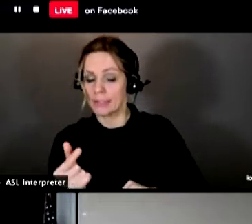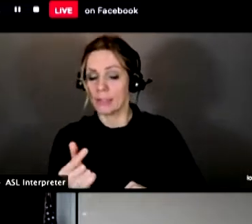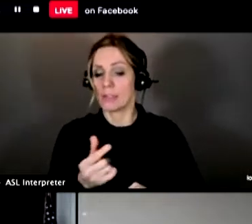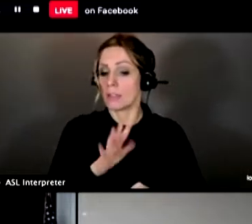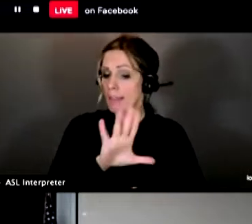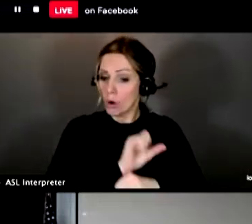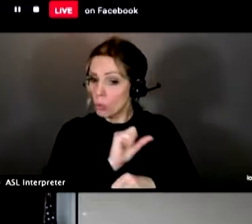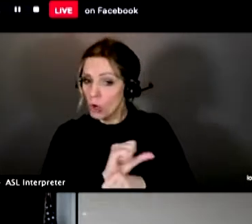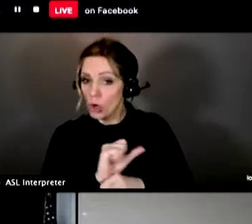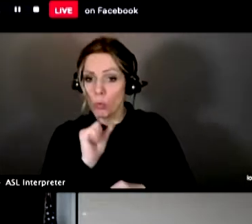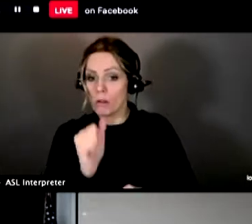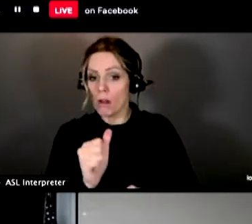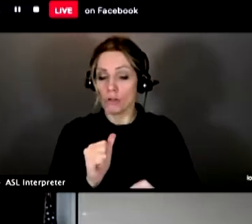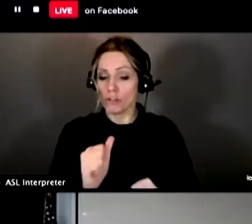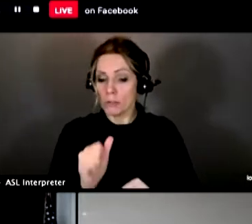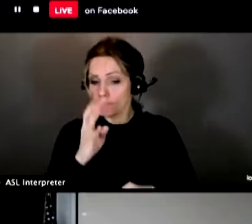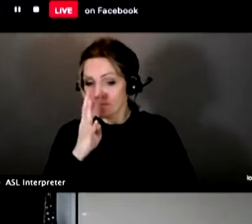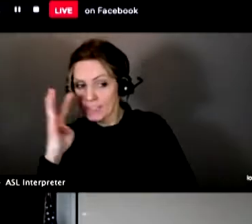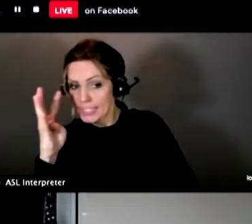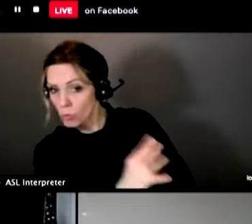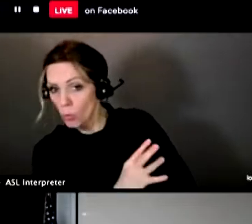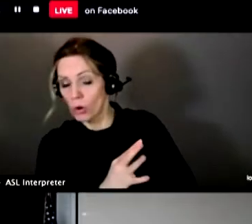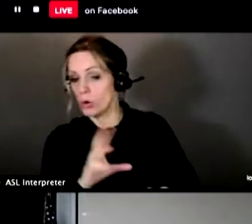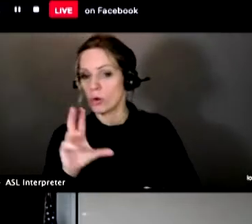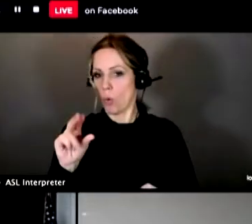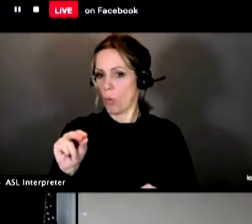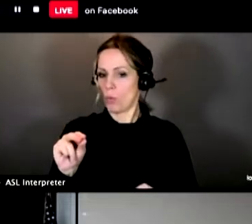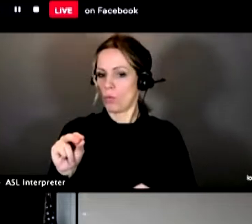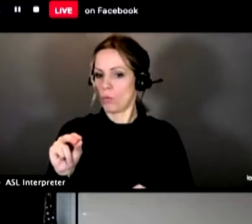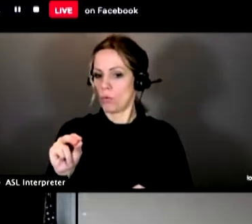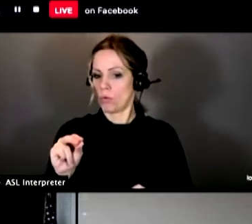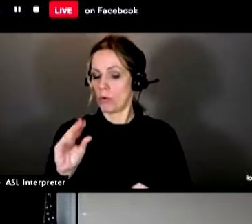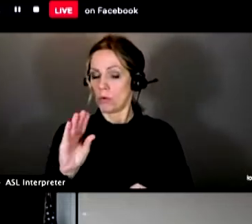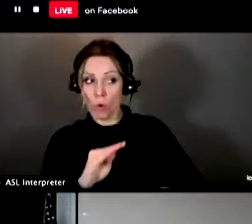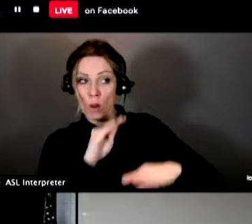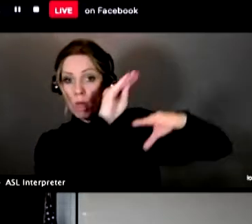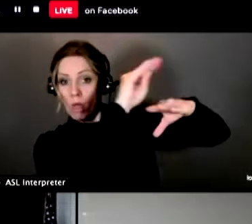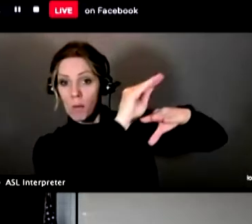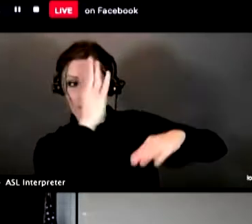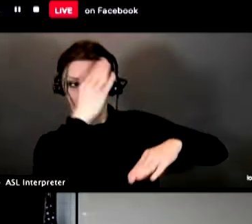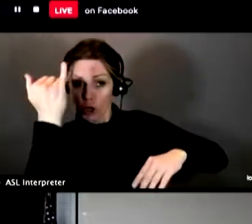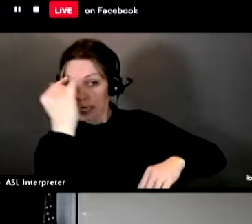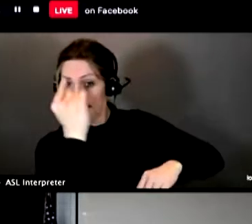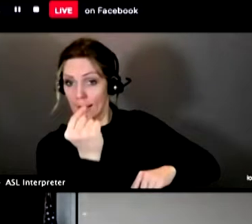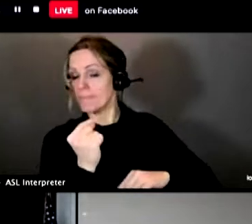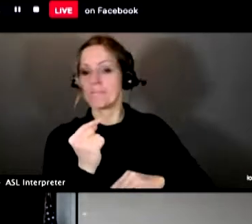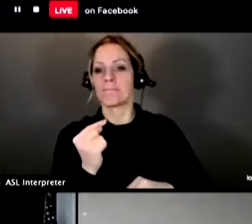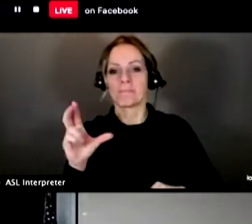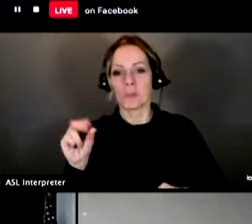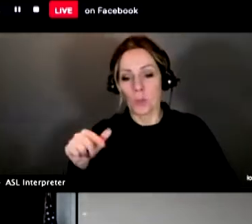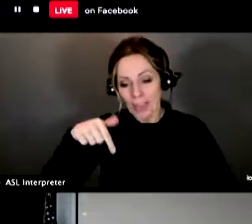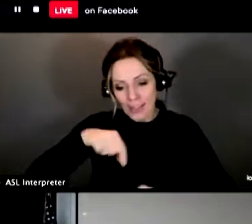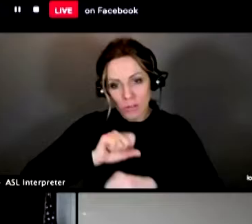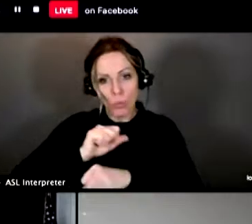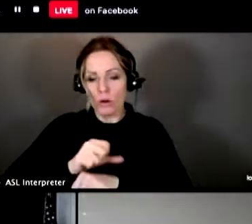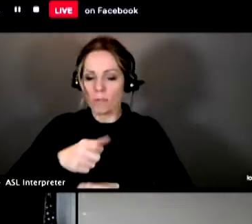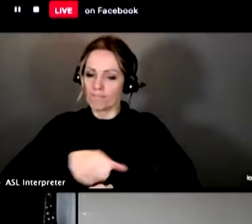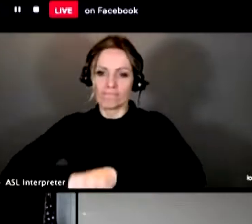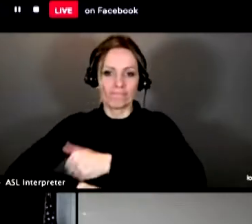binder on a shelf and do nothing. This is work that the city council in my